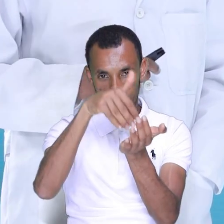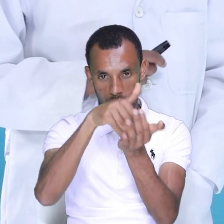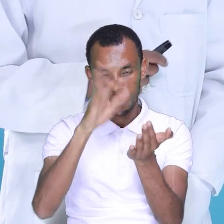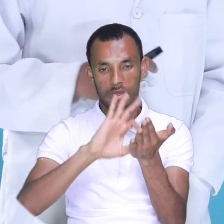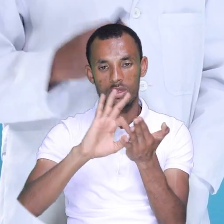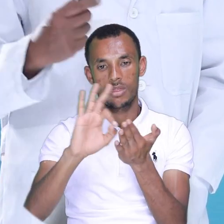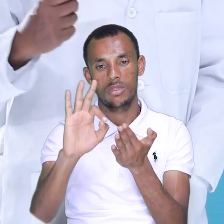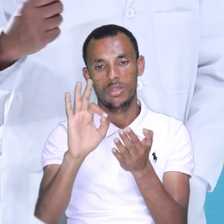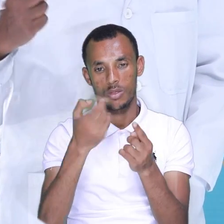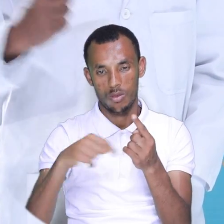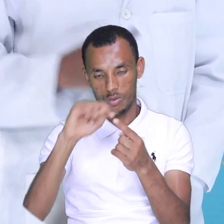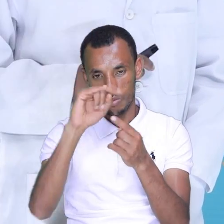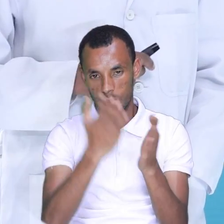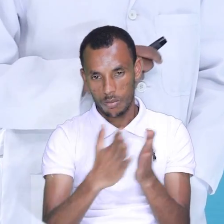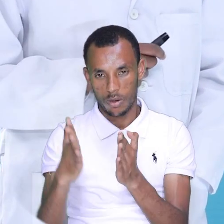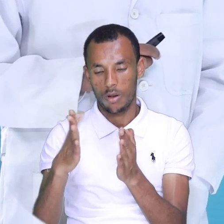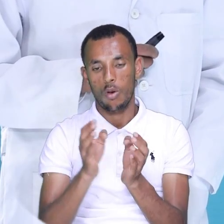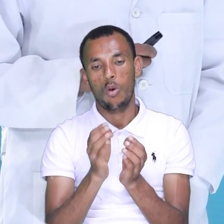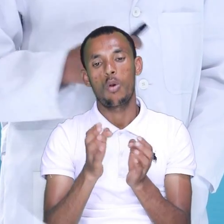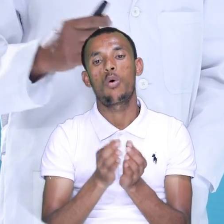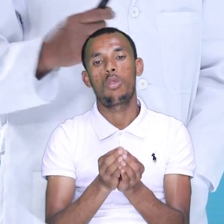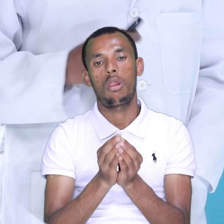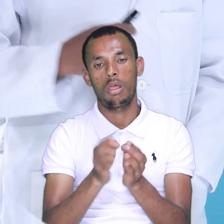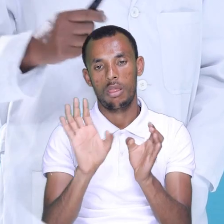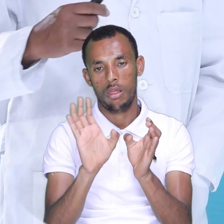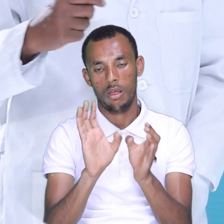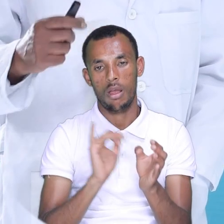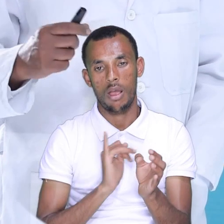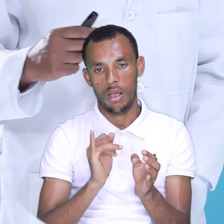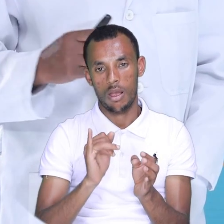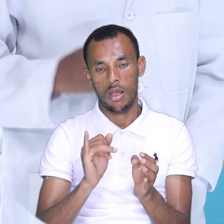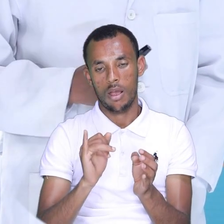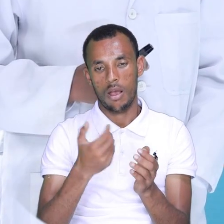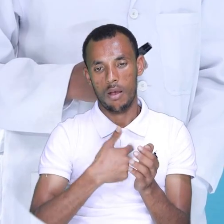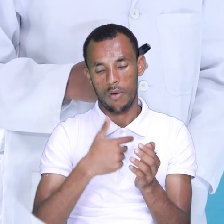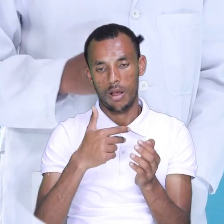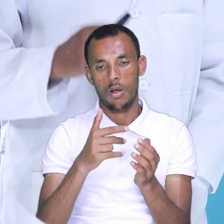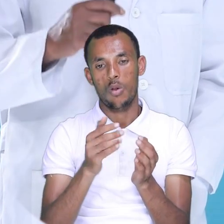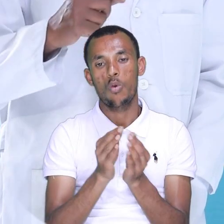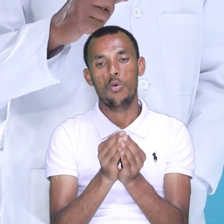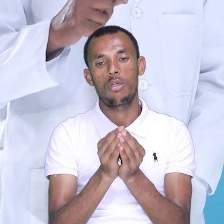digit to prepare lottery tickets. I may have a lottery ticket,